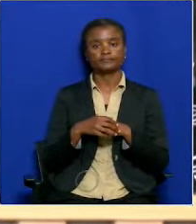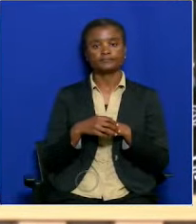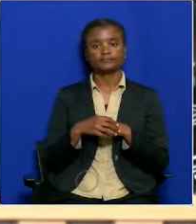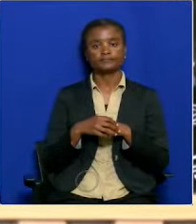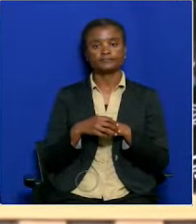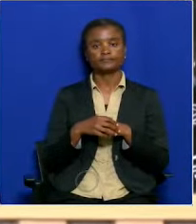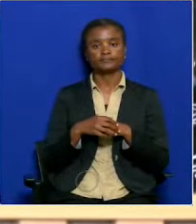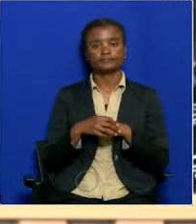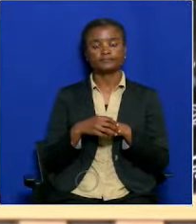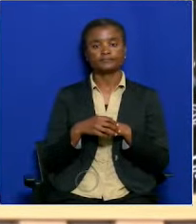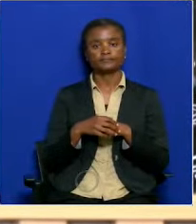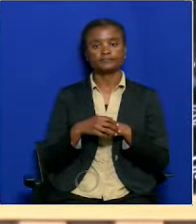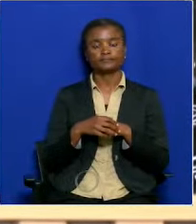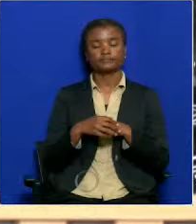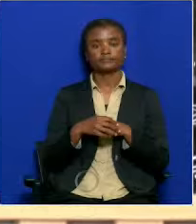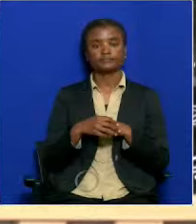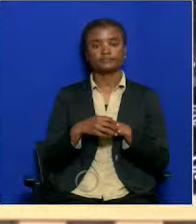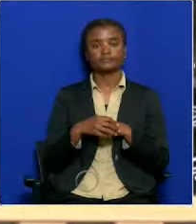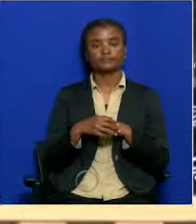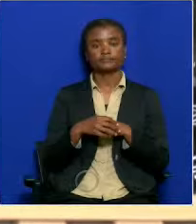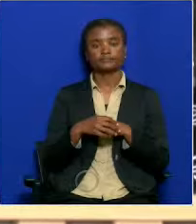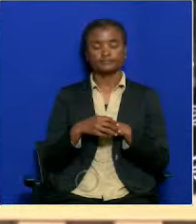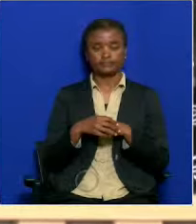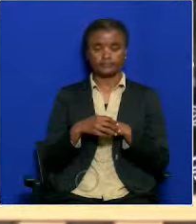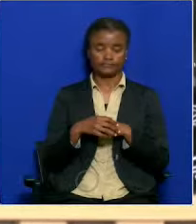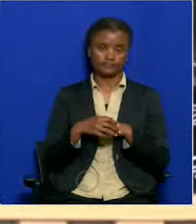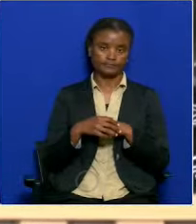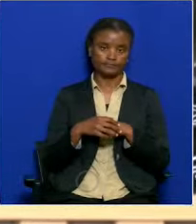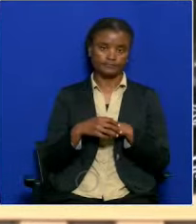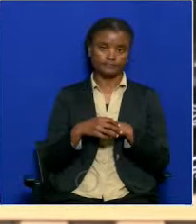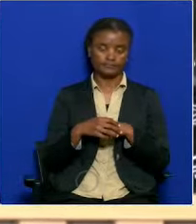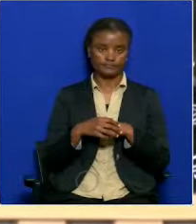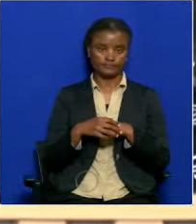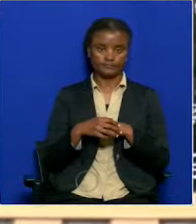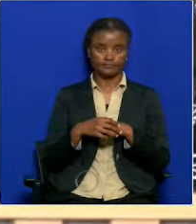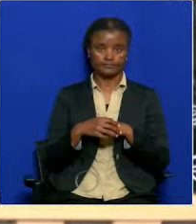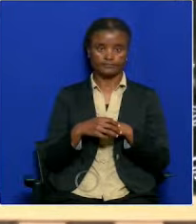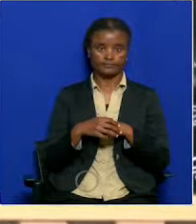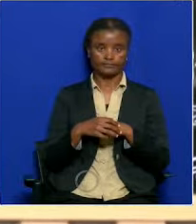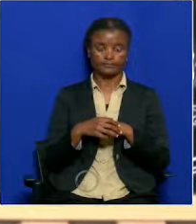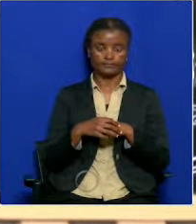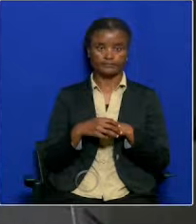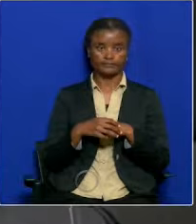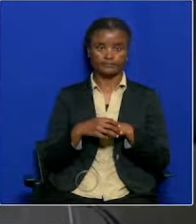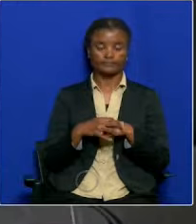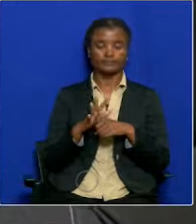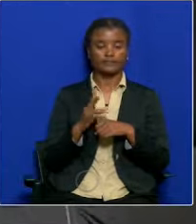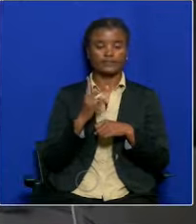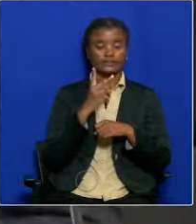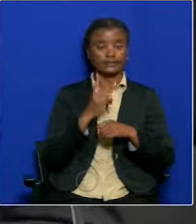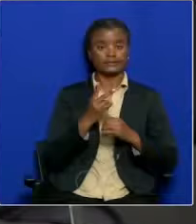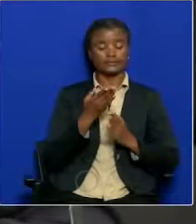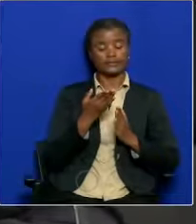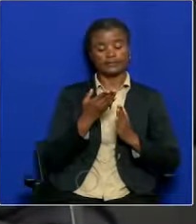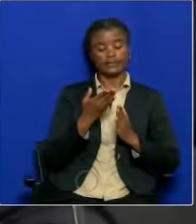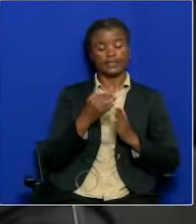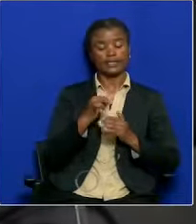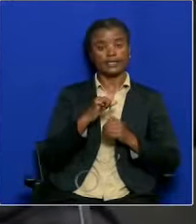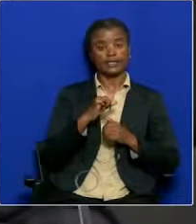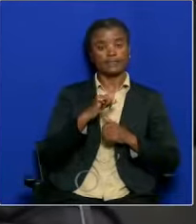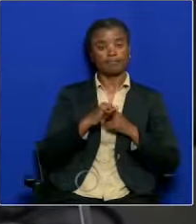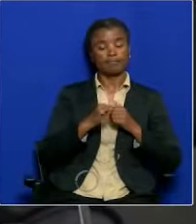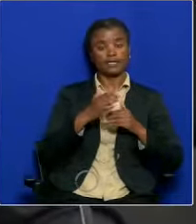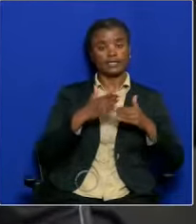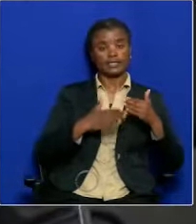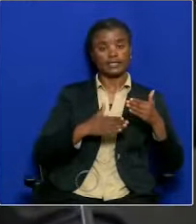you look just what happens at the end of the month is by the time you get your salary, you have a